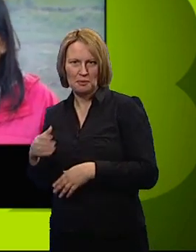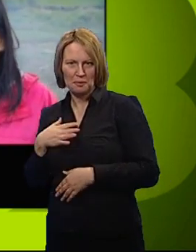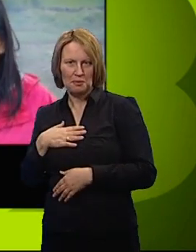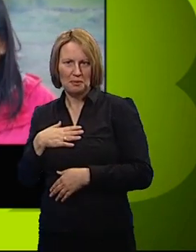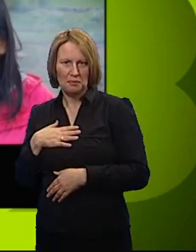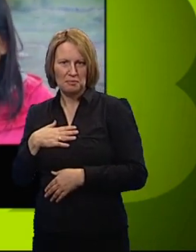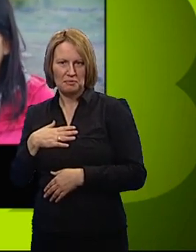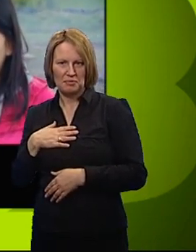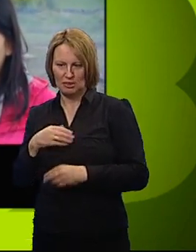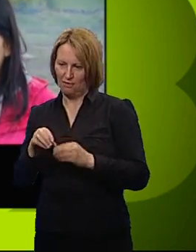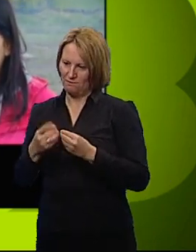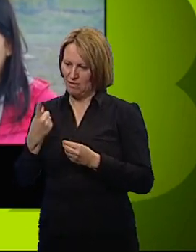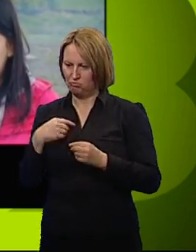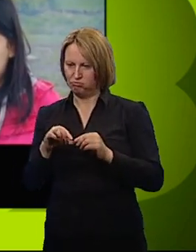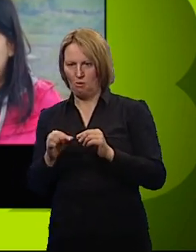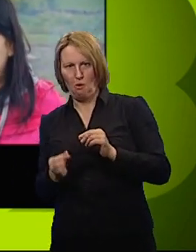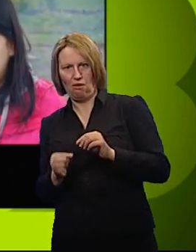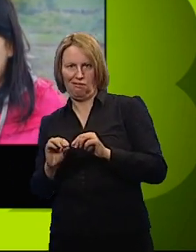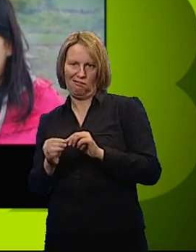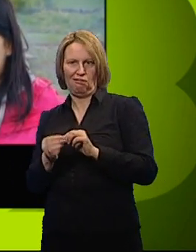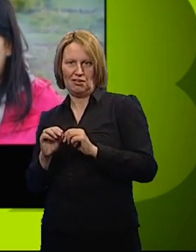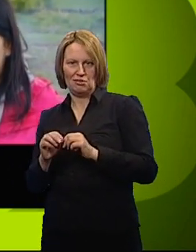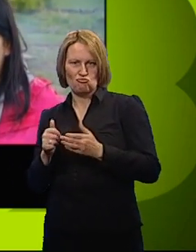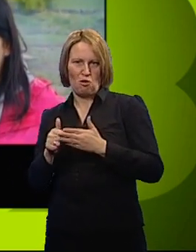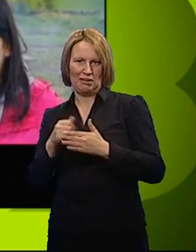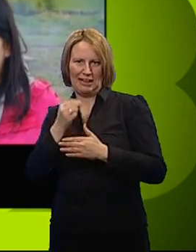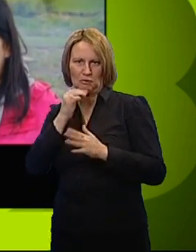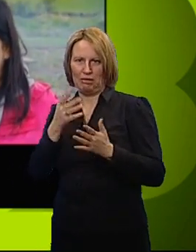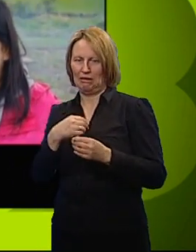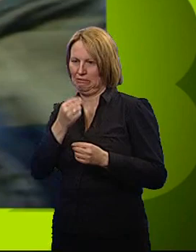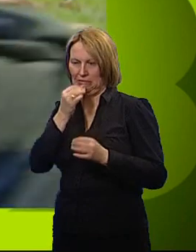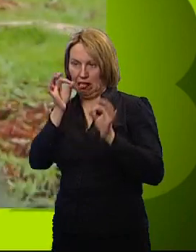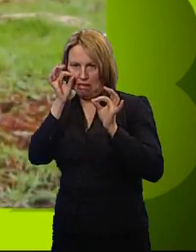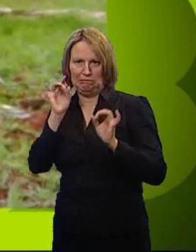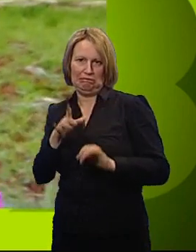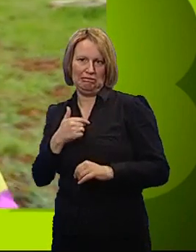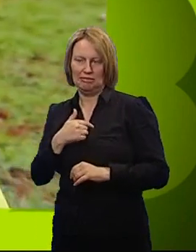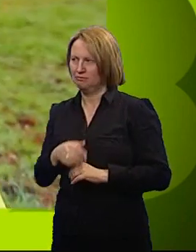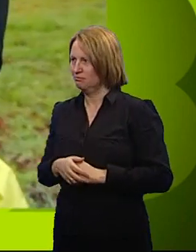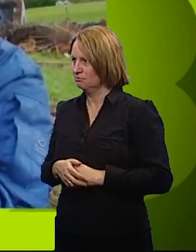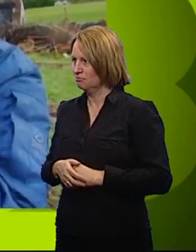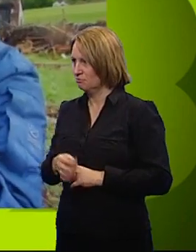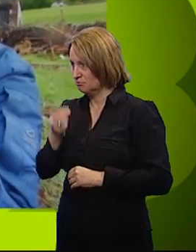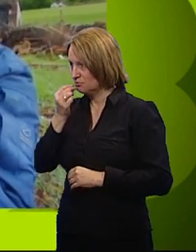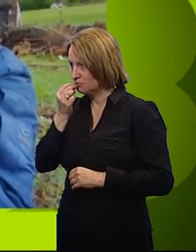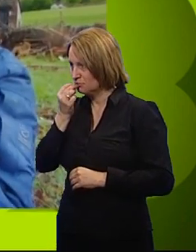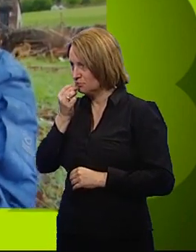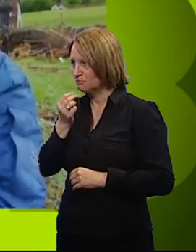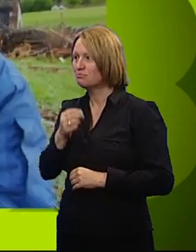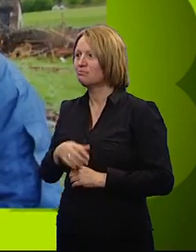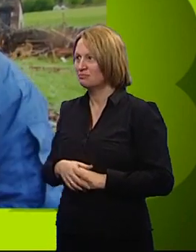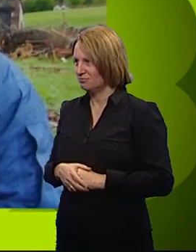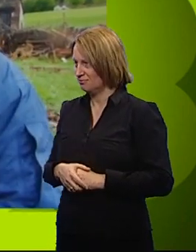been lovely. I've shelled a prawn for the first time. Normally I can't eat anything with eyes pointing at me. Can I eat this? You eat them. It's just been the five